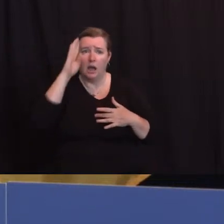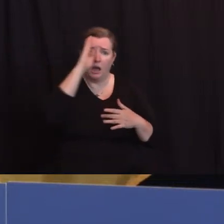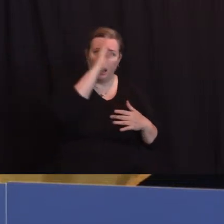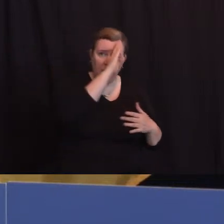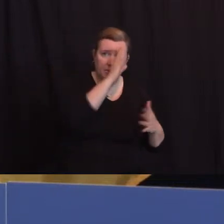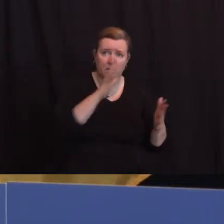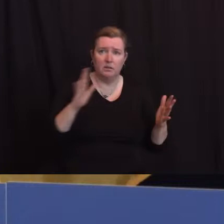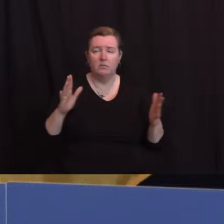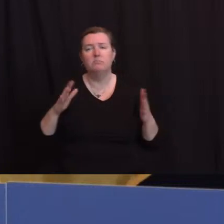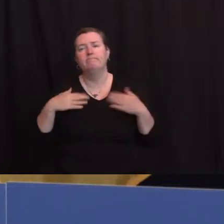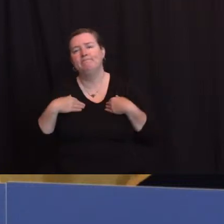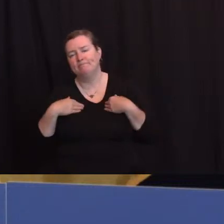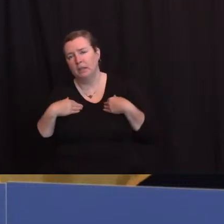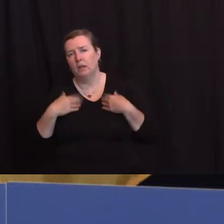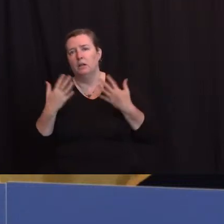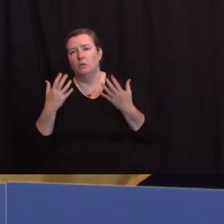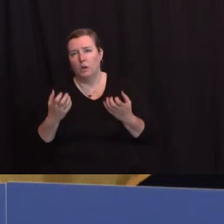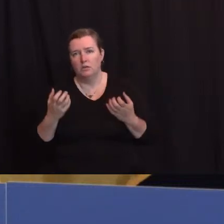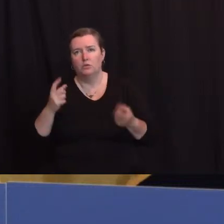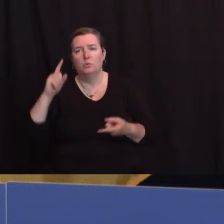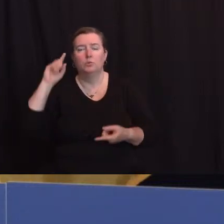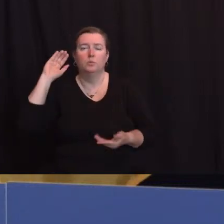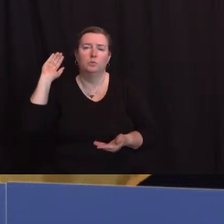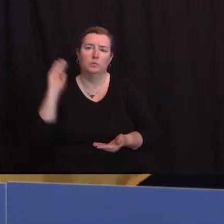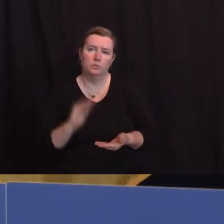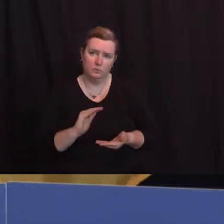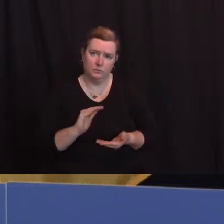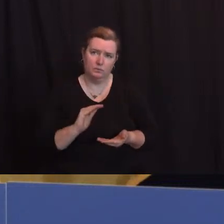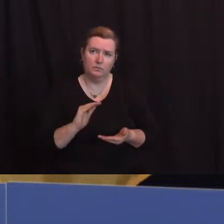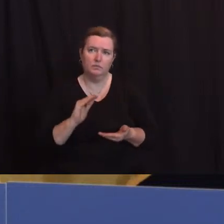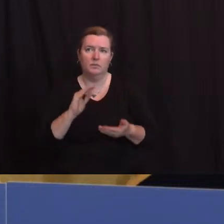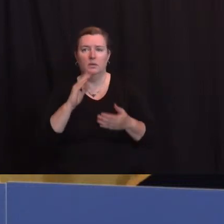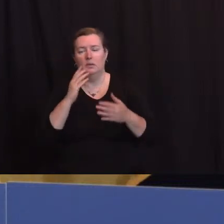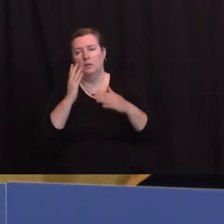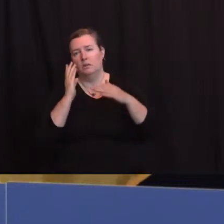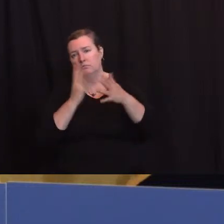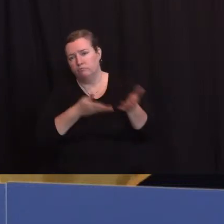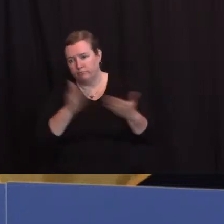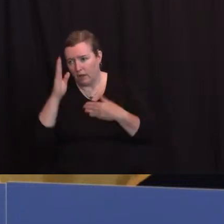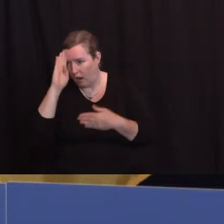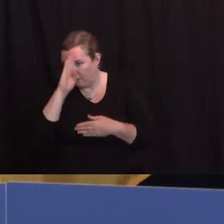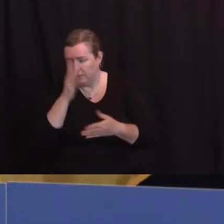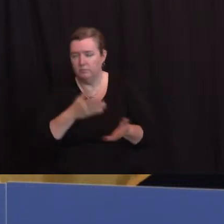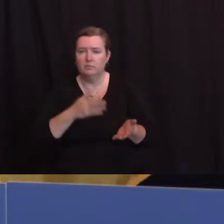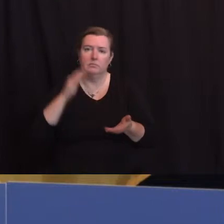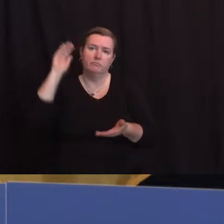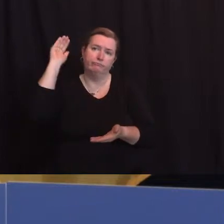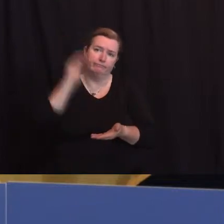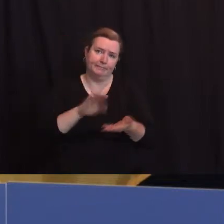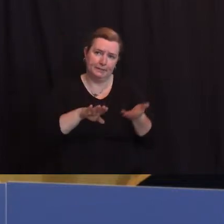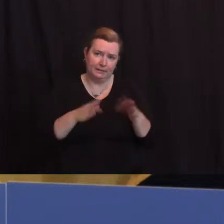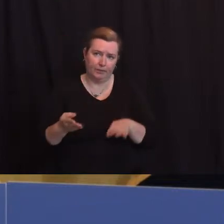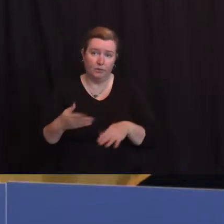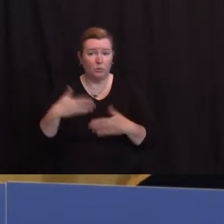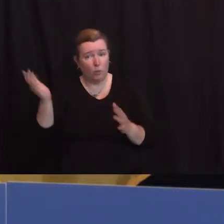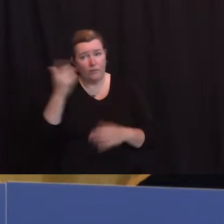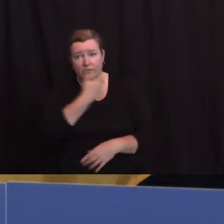to try to minimize that type of poor outcome. But at the end of the day, getting the vaccine does give you